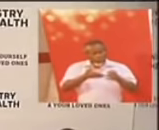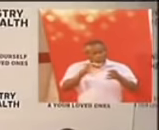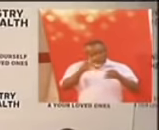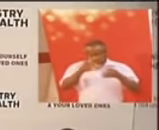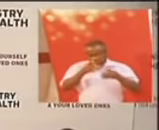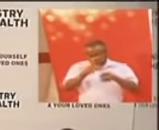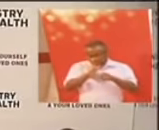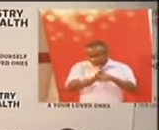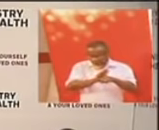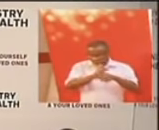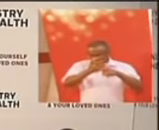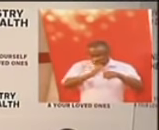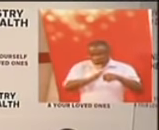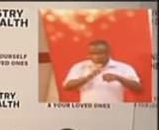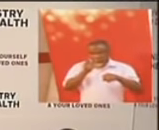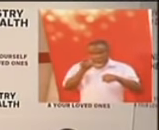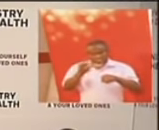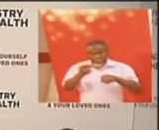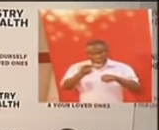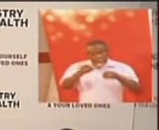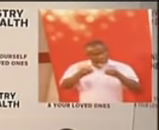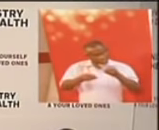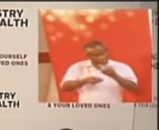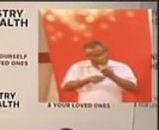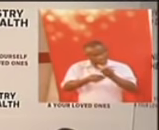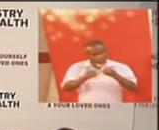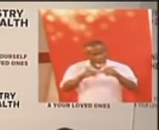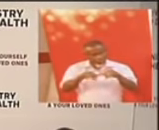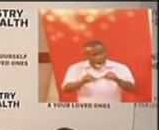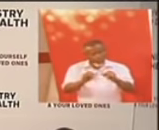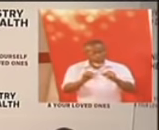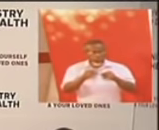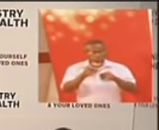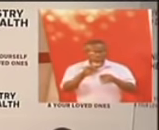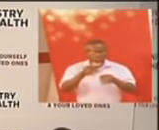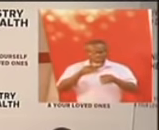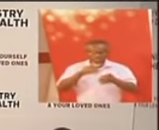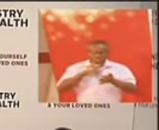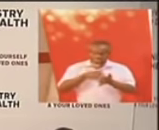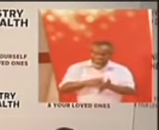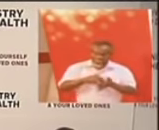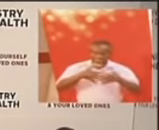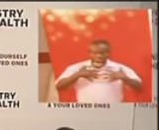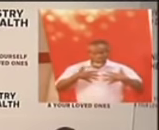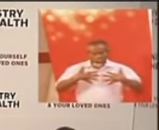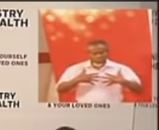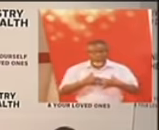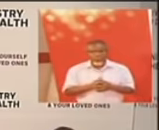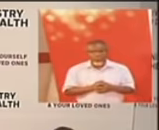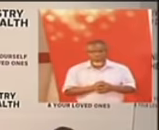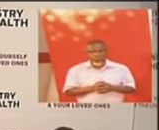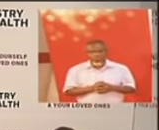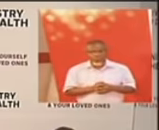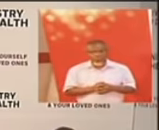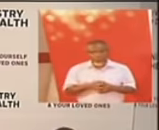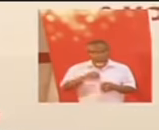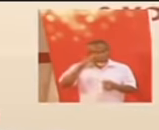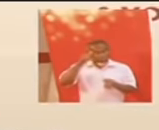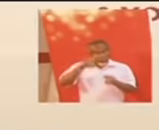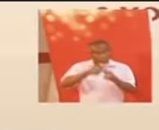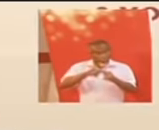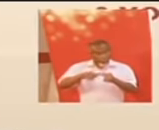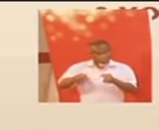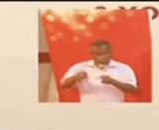Thank you very much, CMO. And we have come to the end of this morning's media conference. Just a reminder to members of the